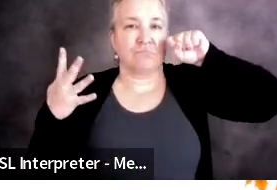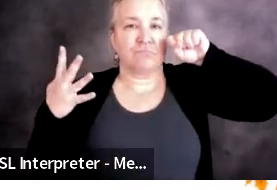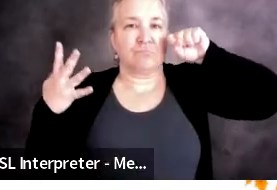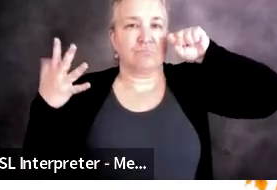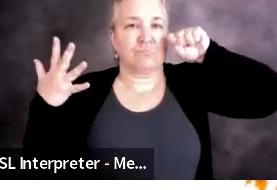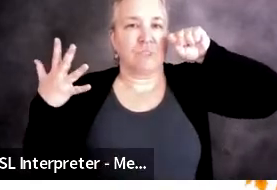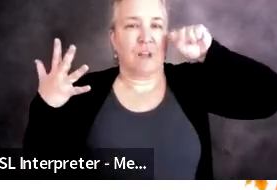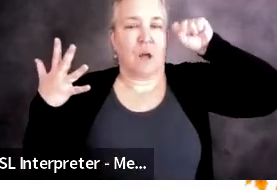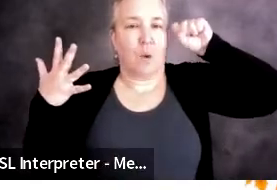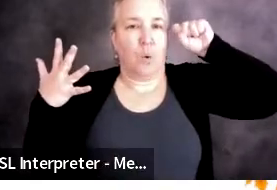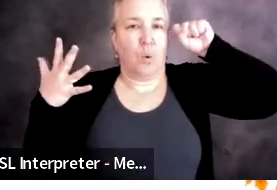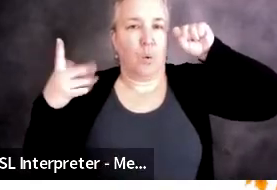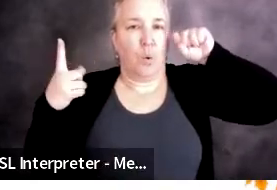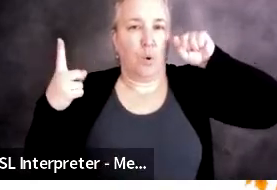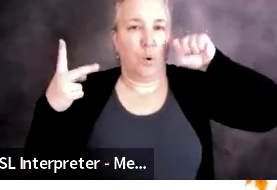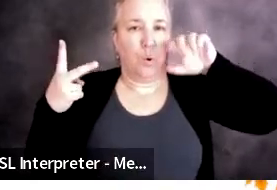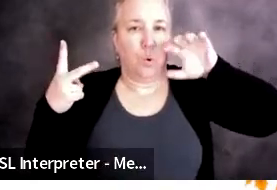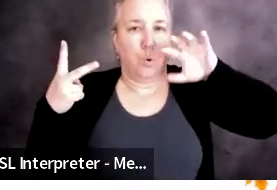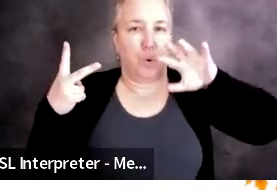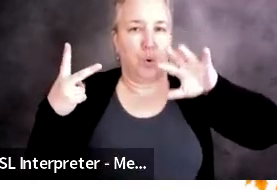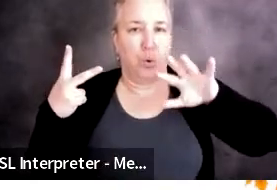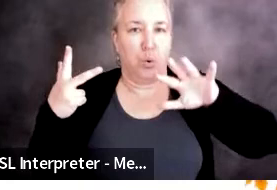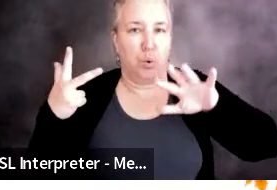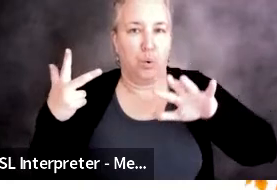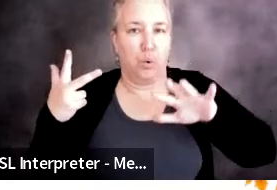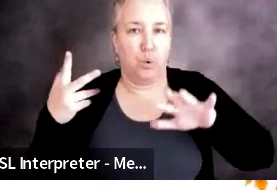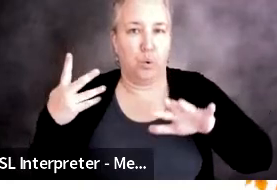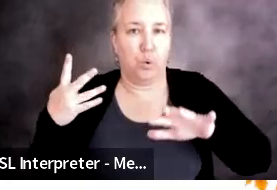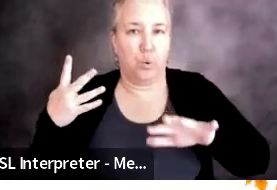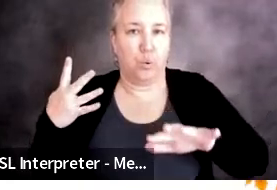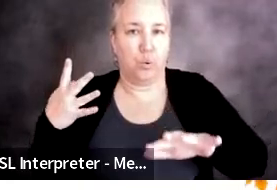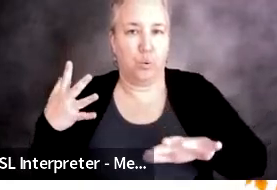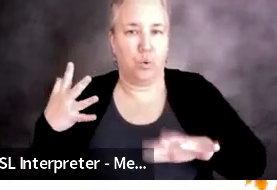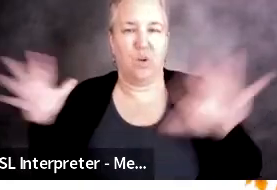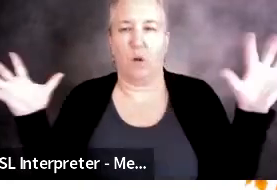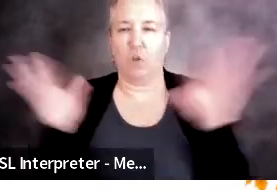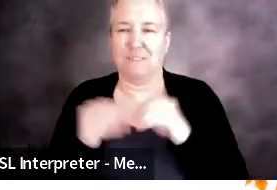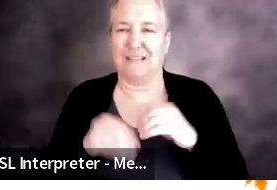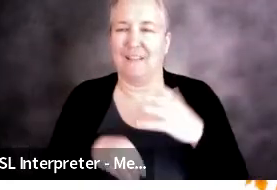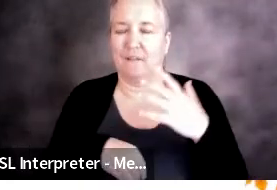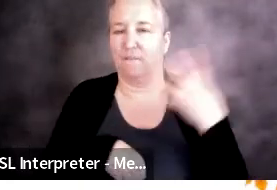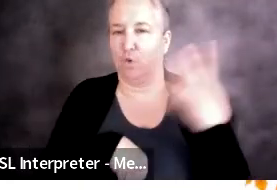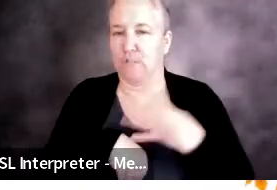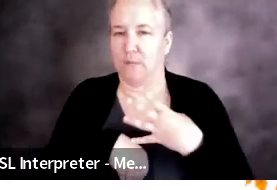5 seconds. And this will be 4 sets. So it'll be in